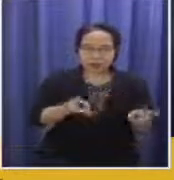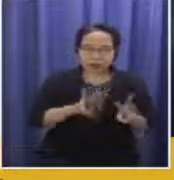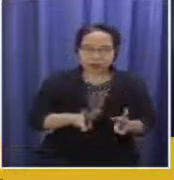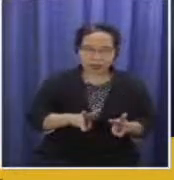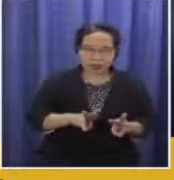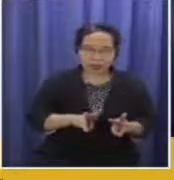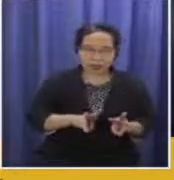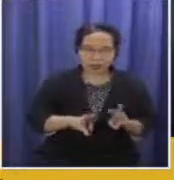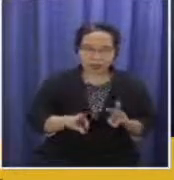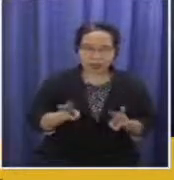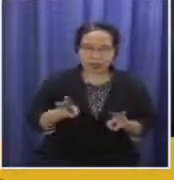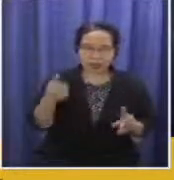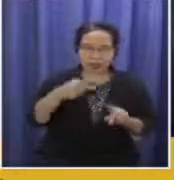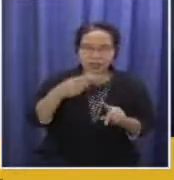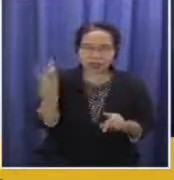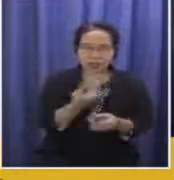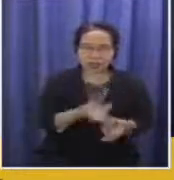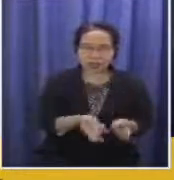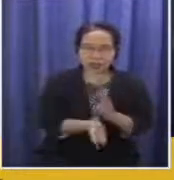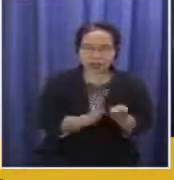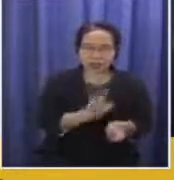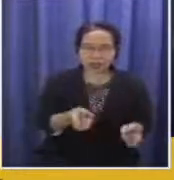until we become worthy of you.